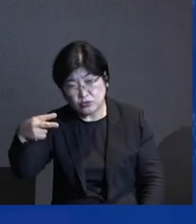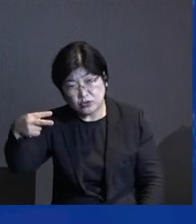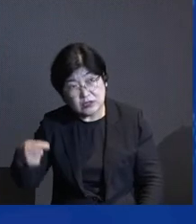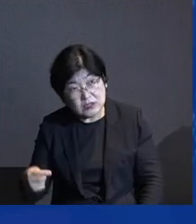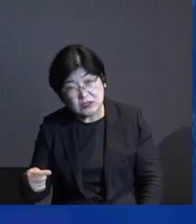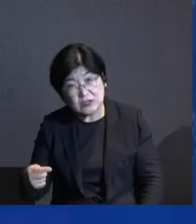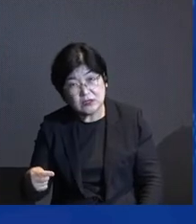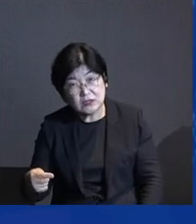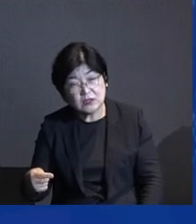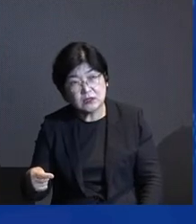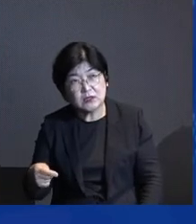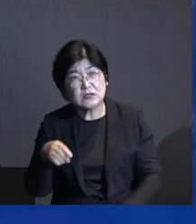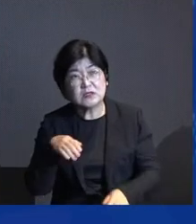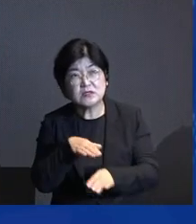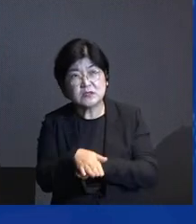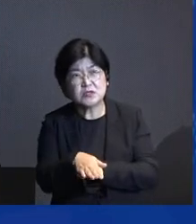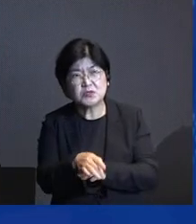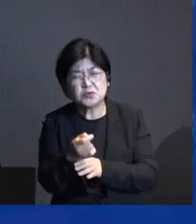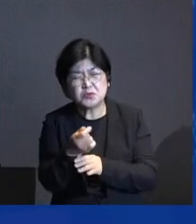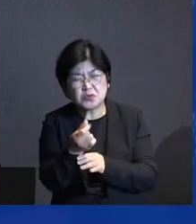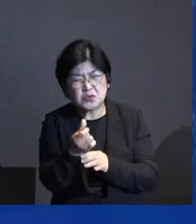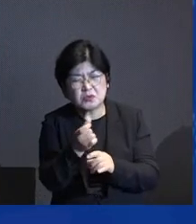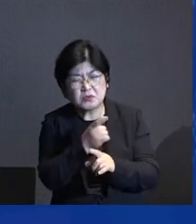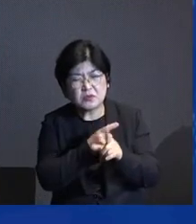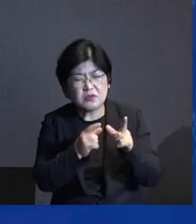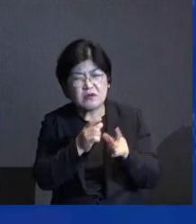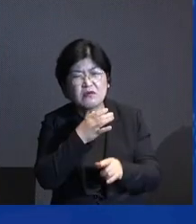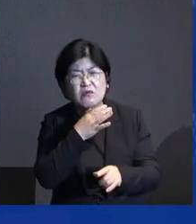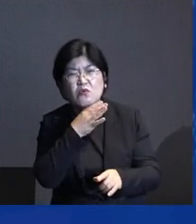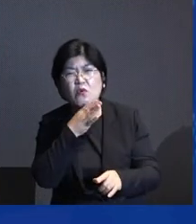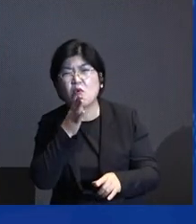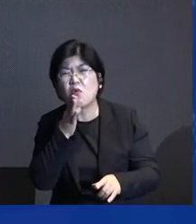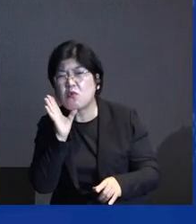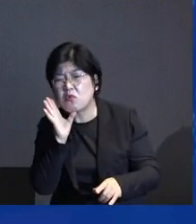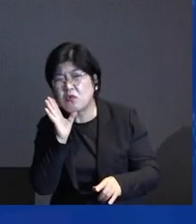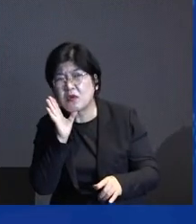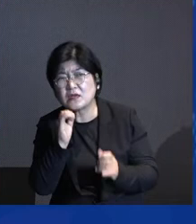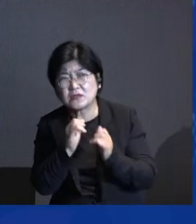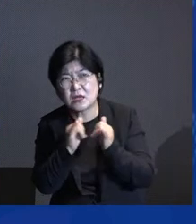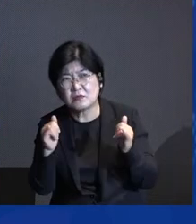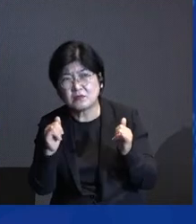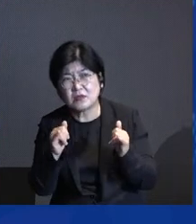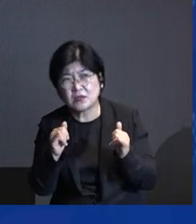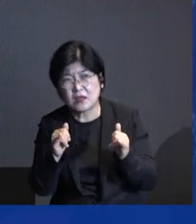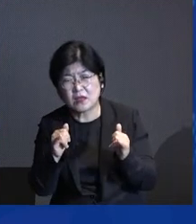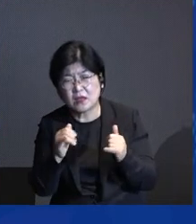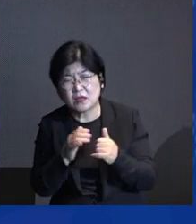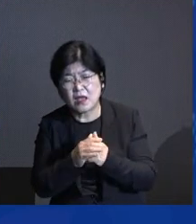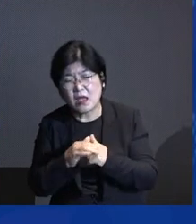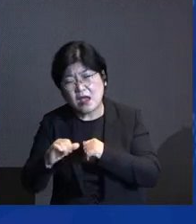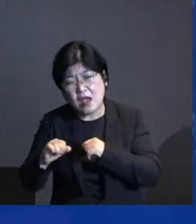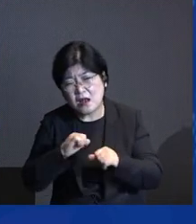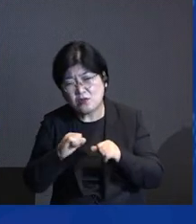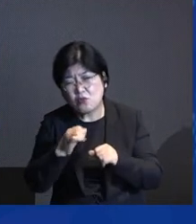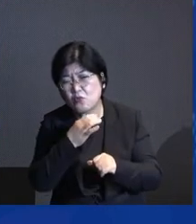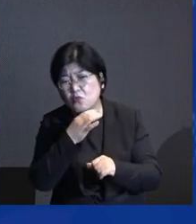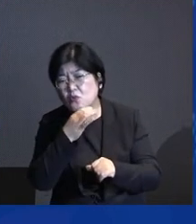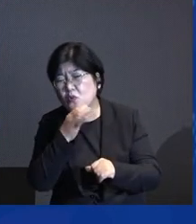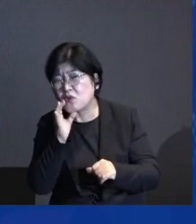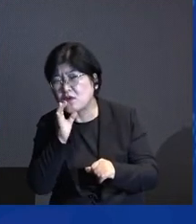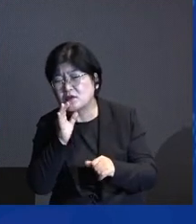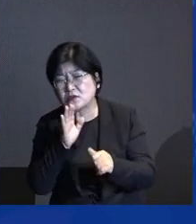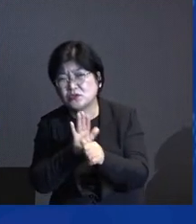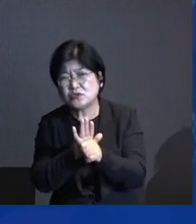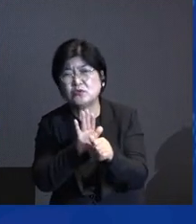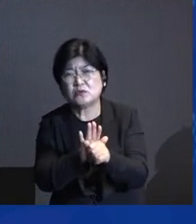Why some of them could not access the services due to the certain limitation. In the future, I think it